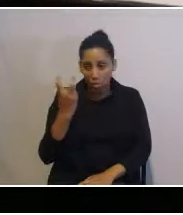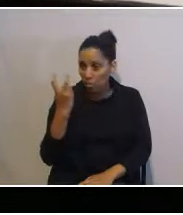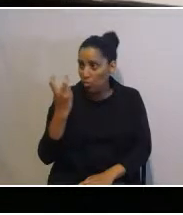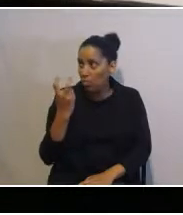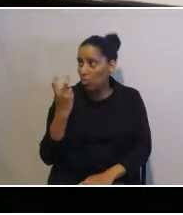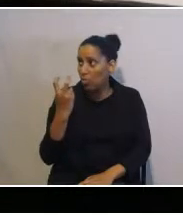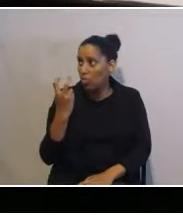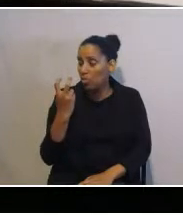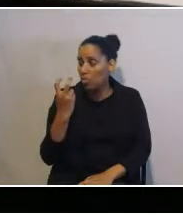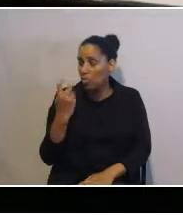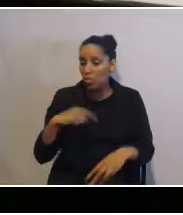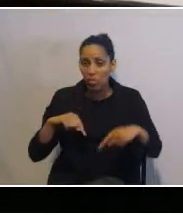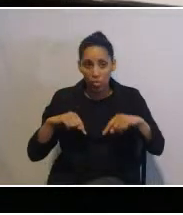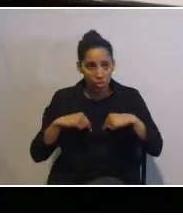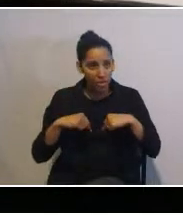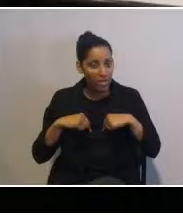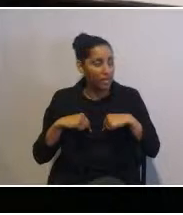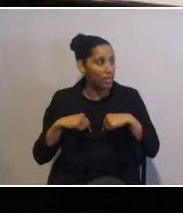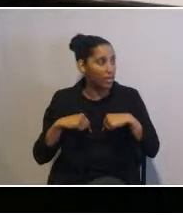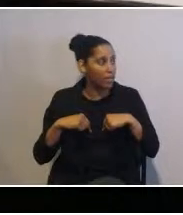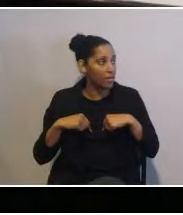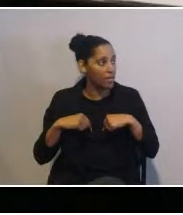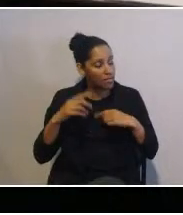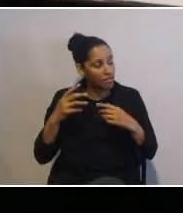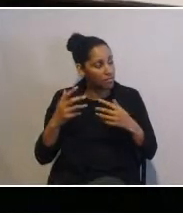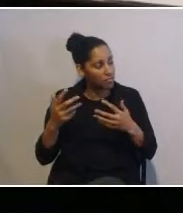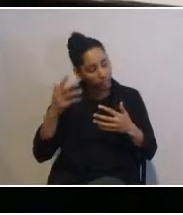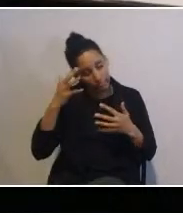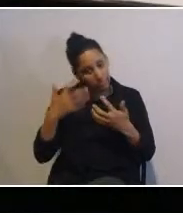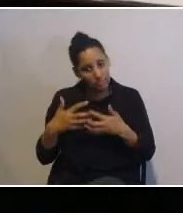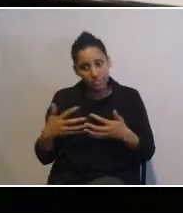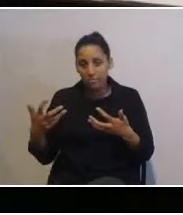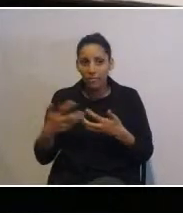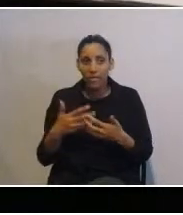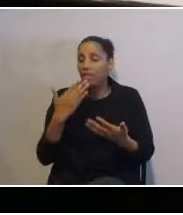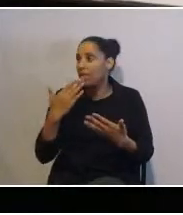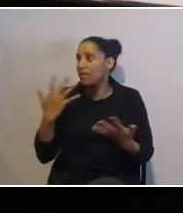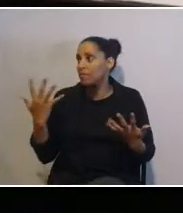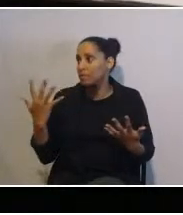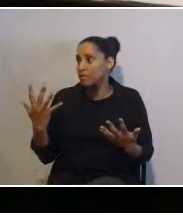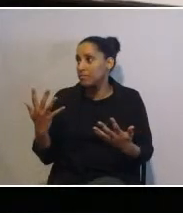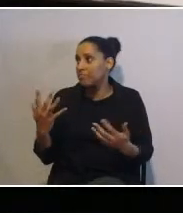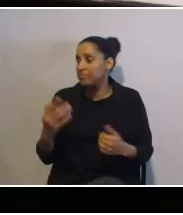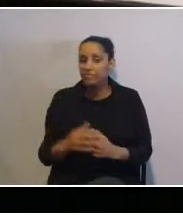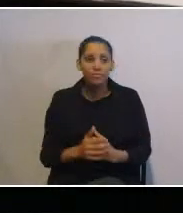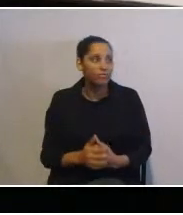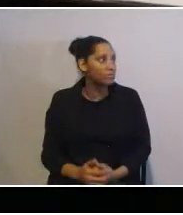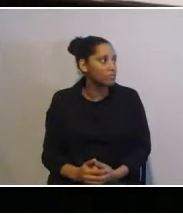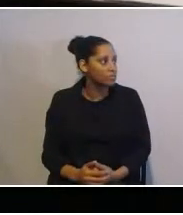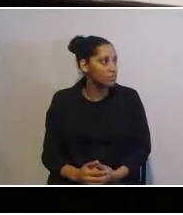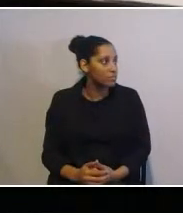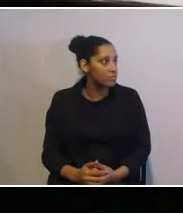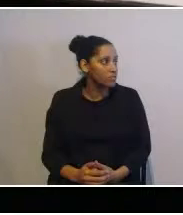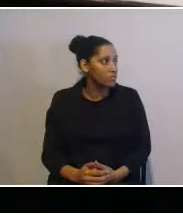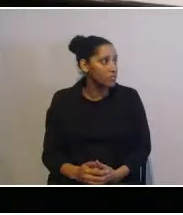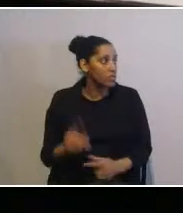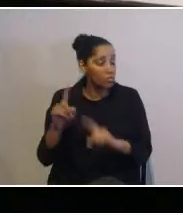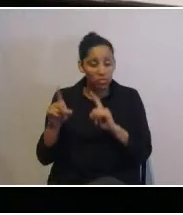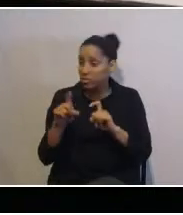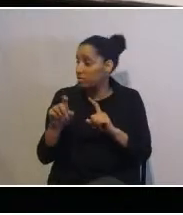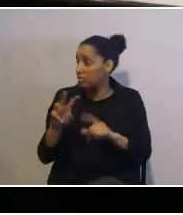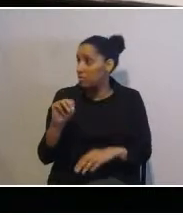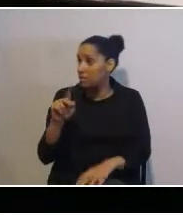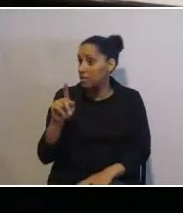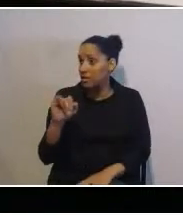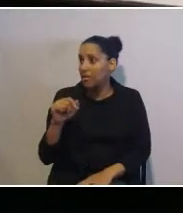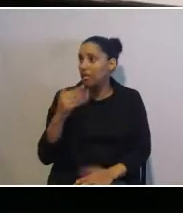consider their position? Thank you. Thank you very much, Advocate Sitole. Mr. Mkize, any question?